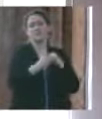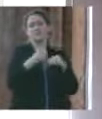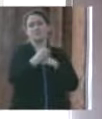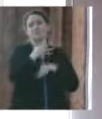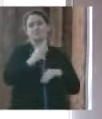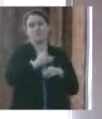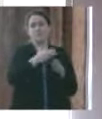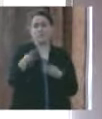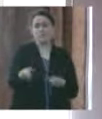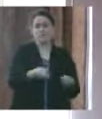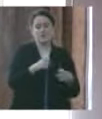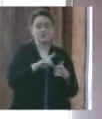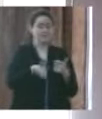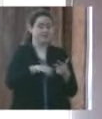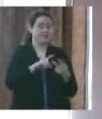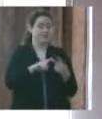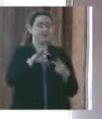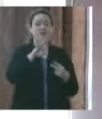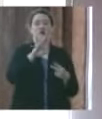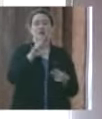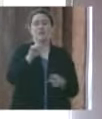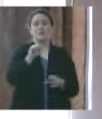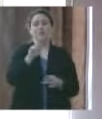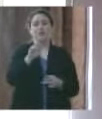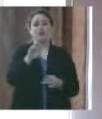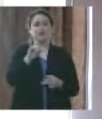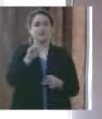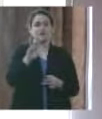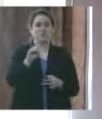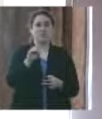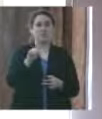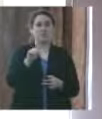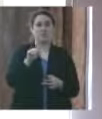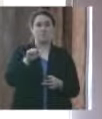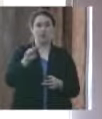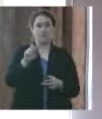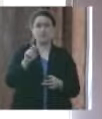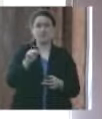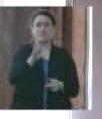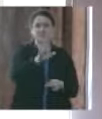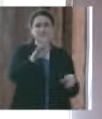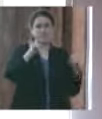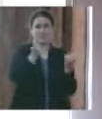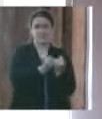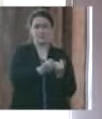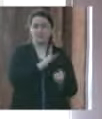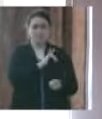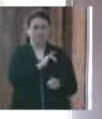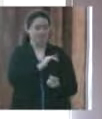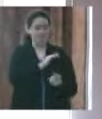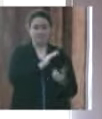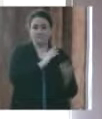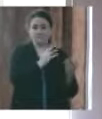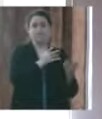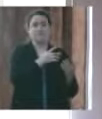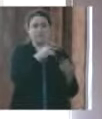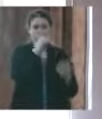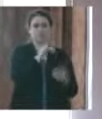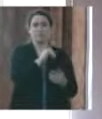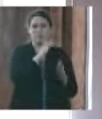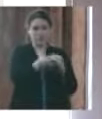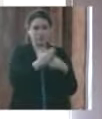has also worked very diligently to implement this program. Once we receive support to get going, we're ready to go. So